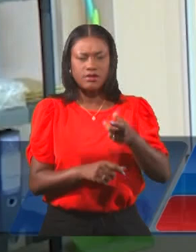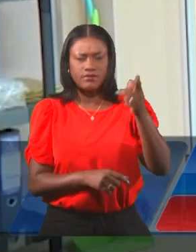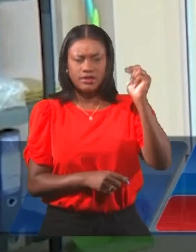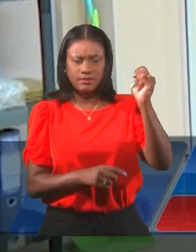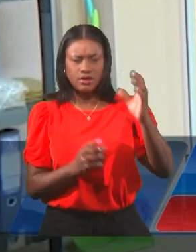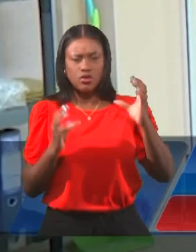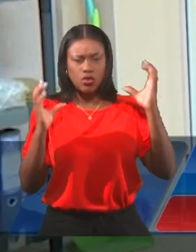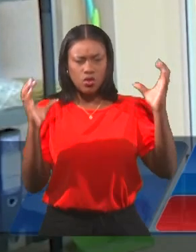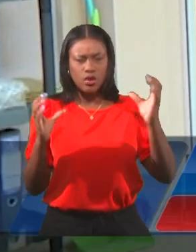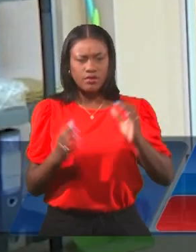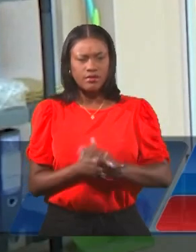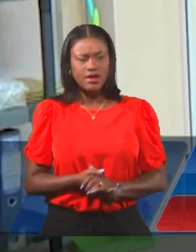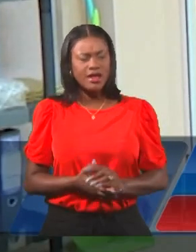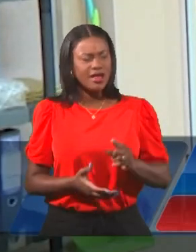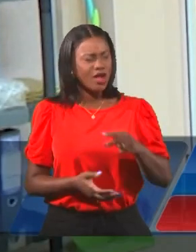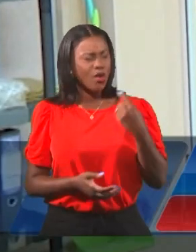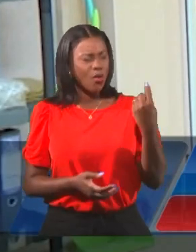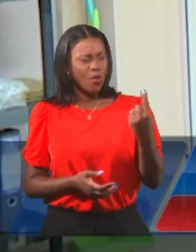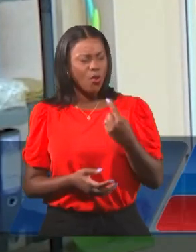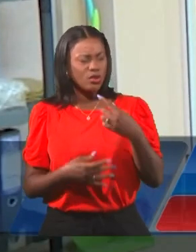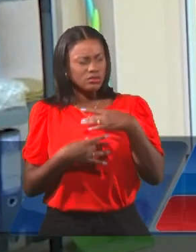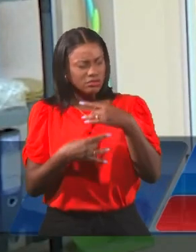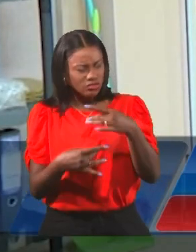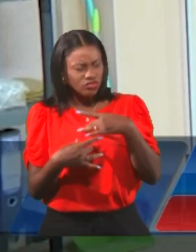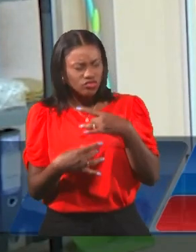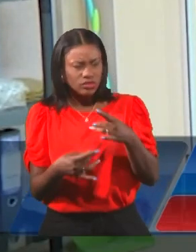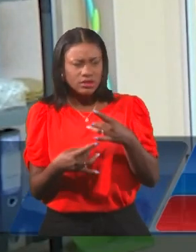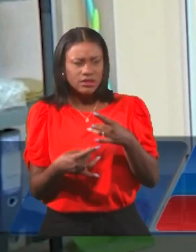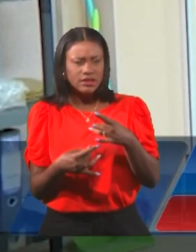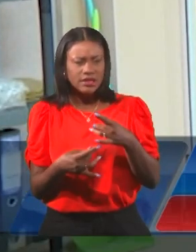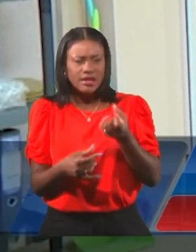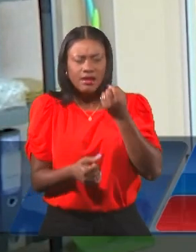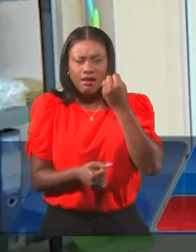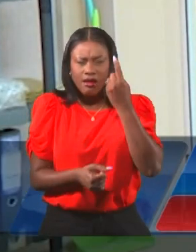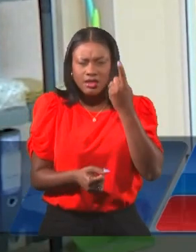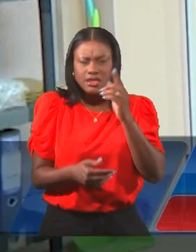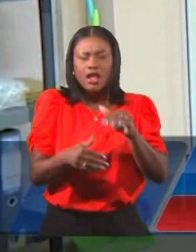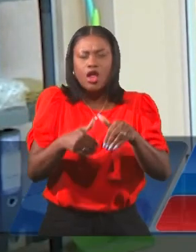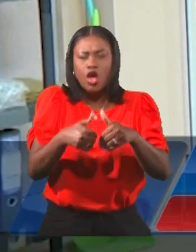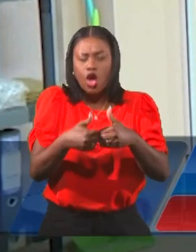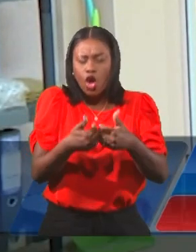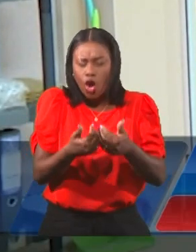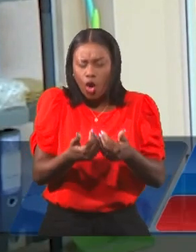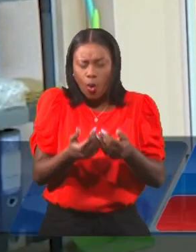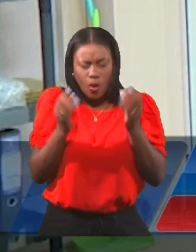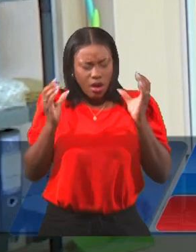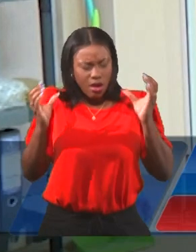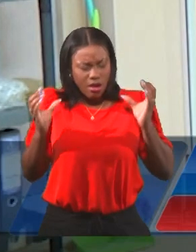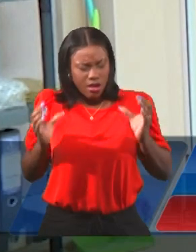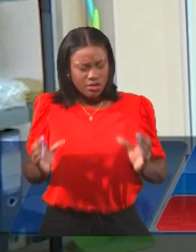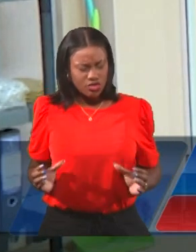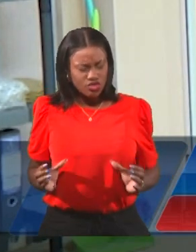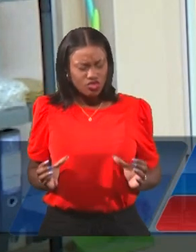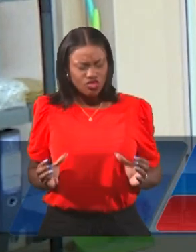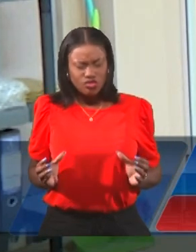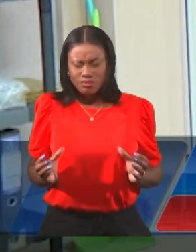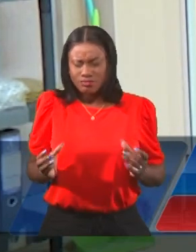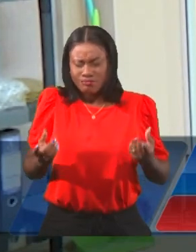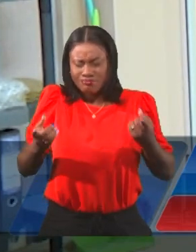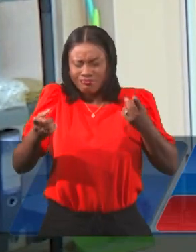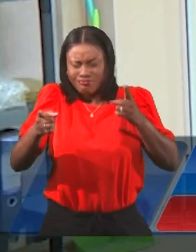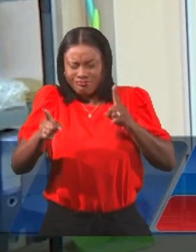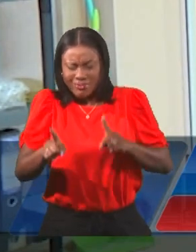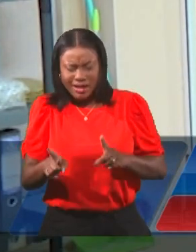Carnivals. I have always been interested in understanding how these costumes become what they